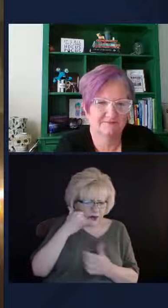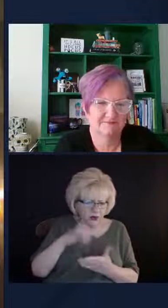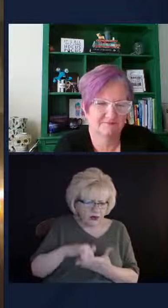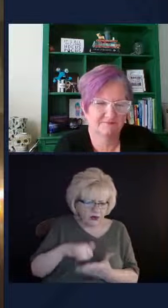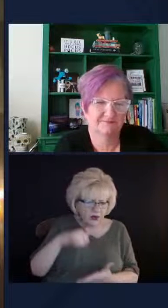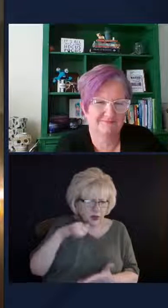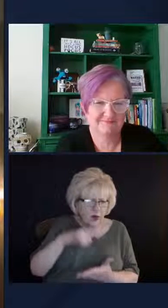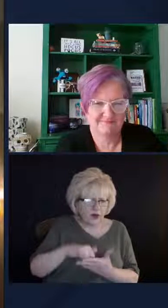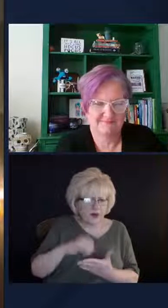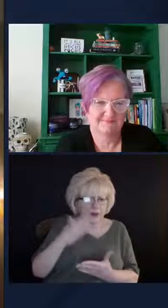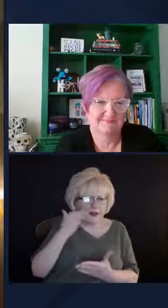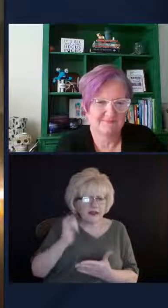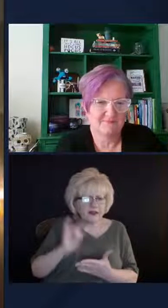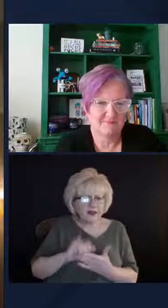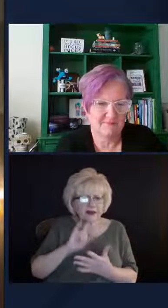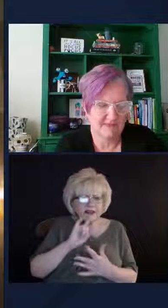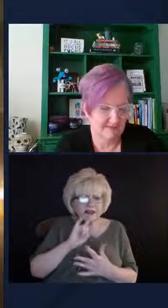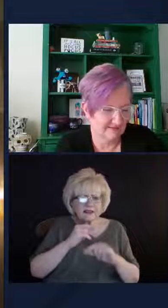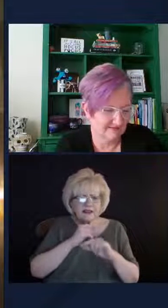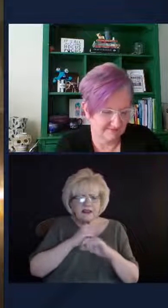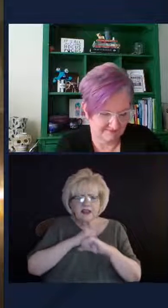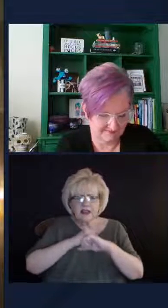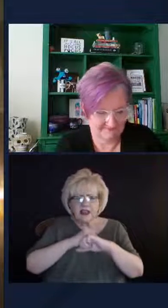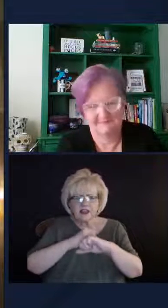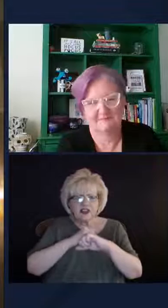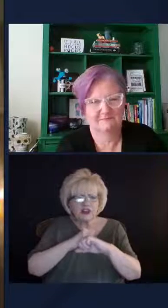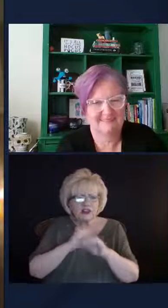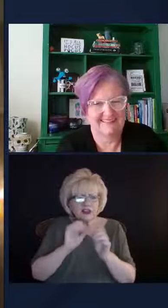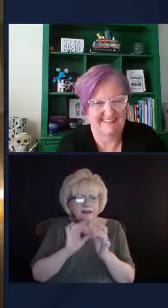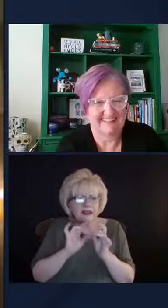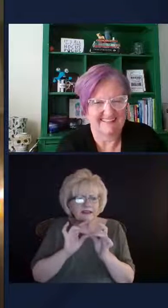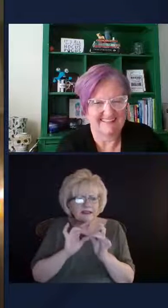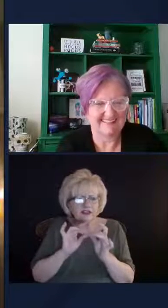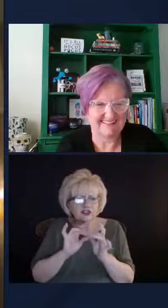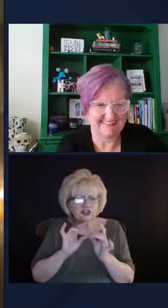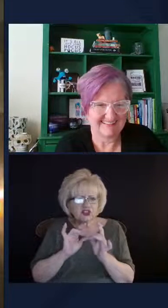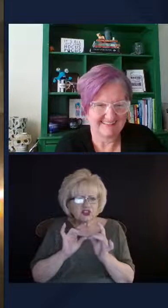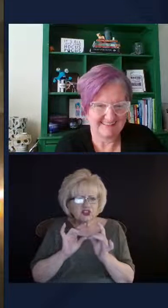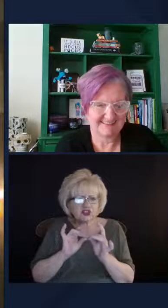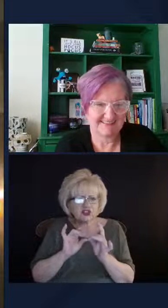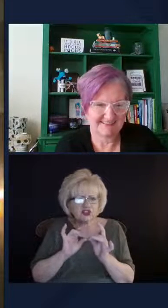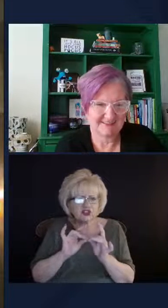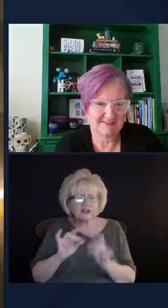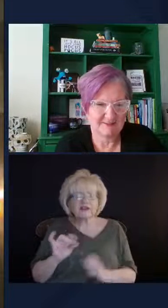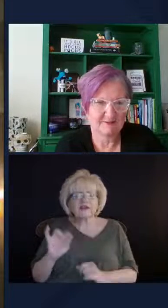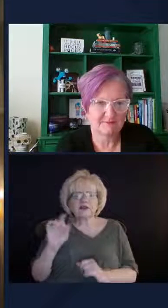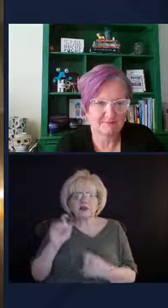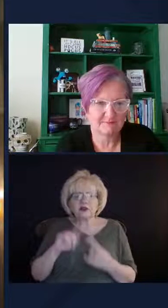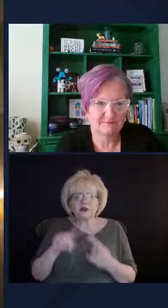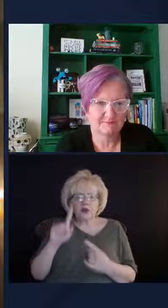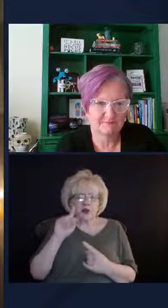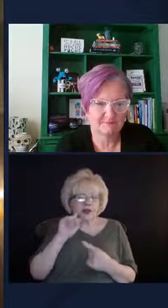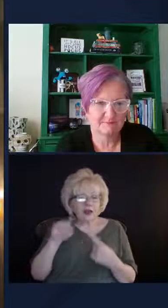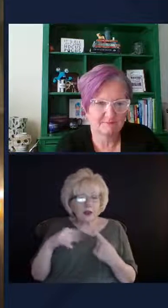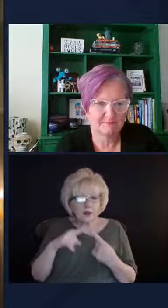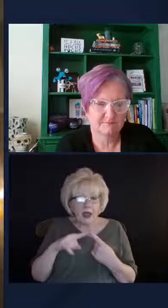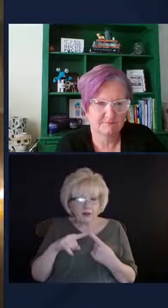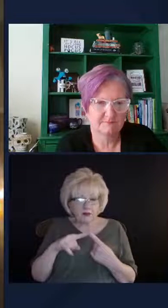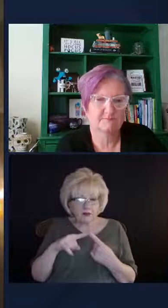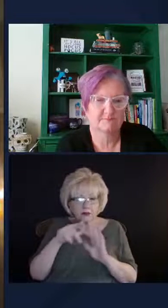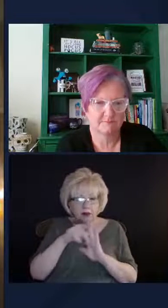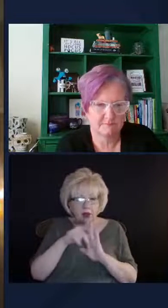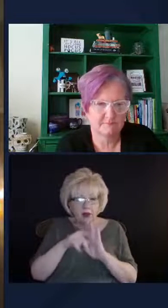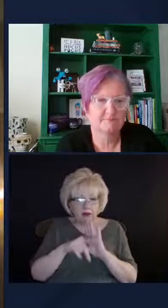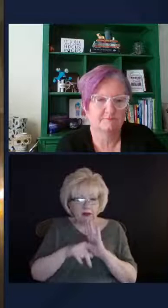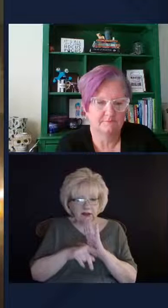okay. All right. Okay, cool. Um, what we need to be thinking about is policy as it relates